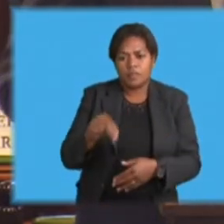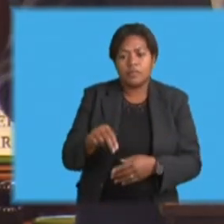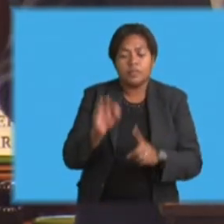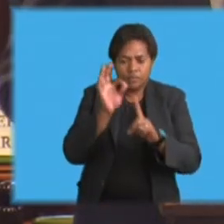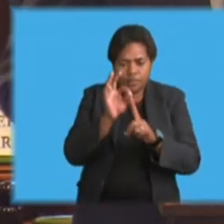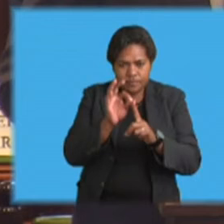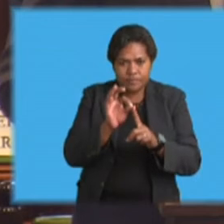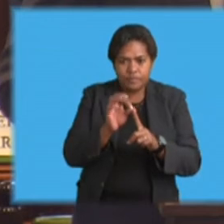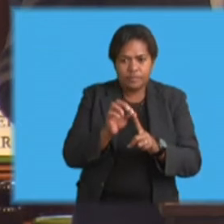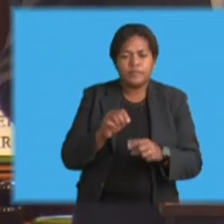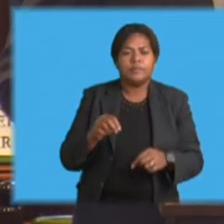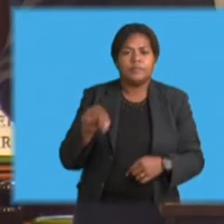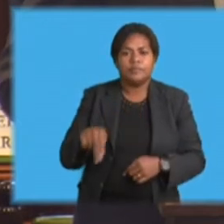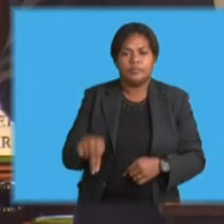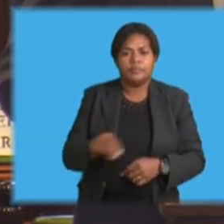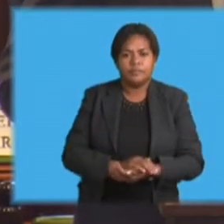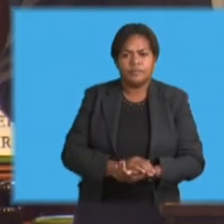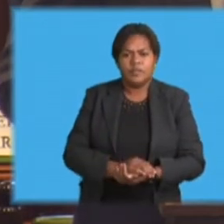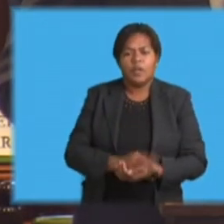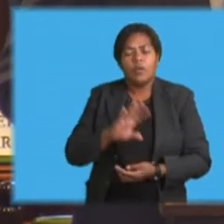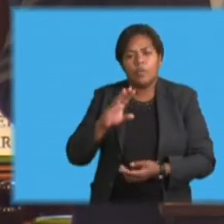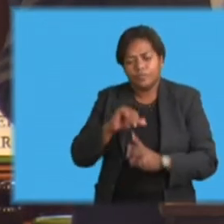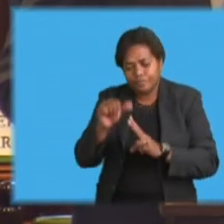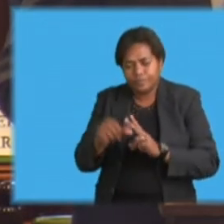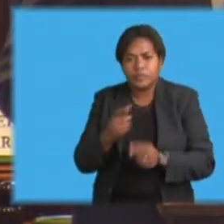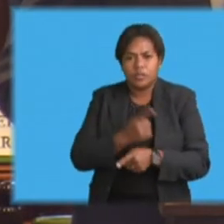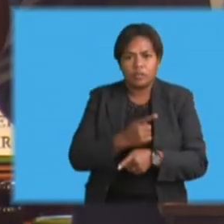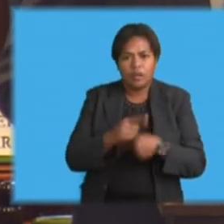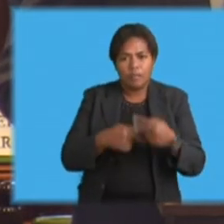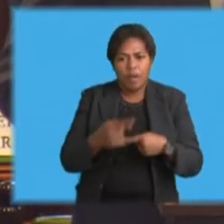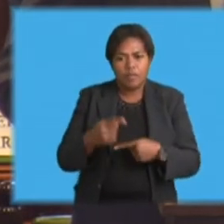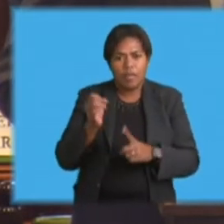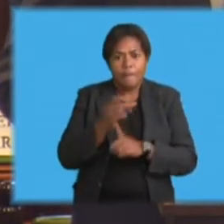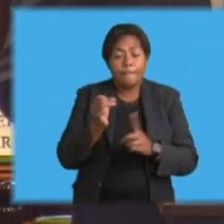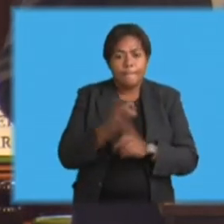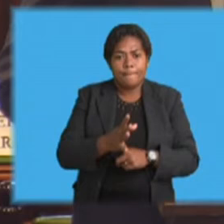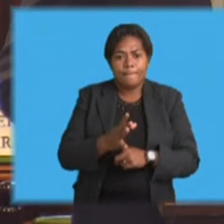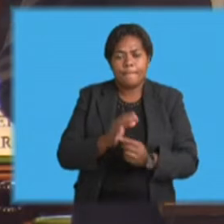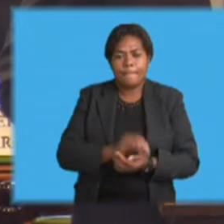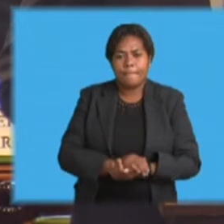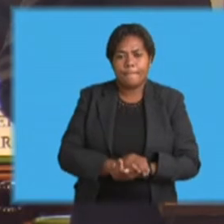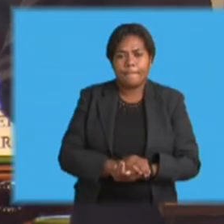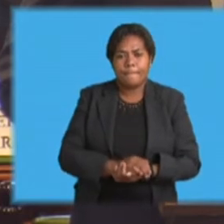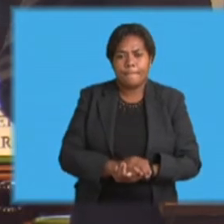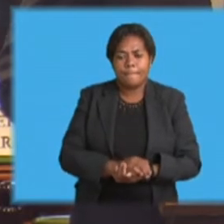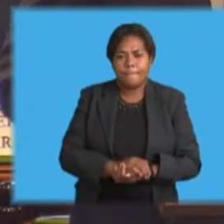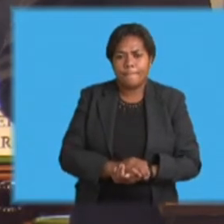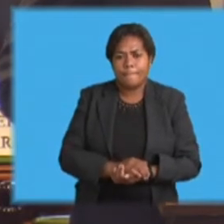Now, speak over the past few sessions, we've also talked about the importance of the foreign employment program, and at the moment the foreign